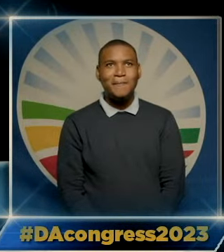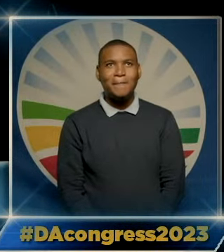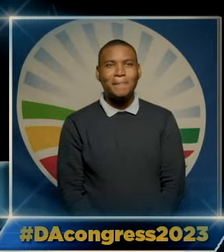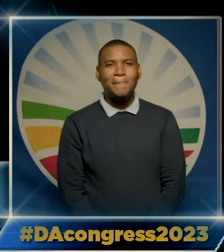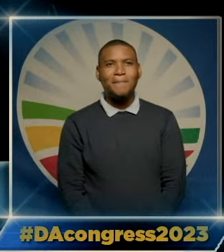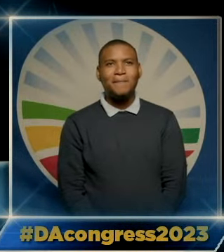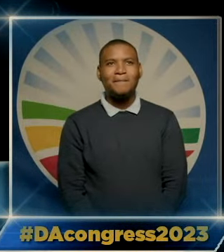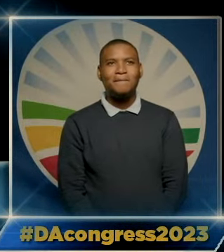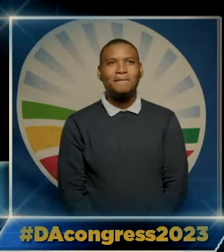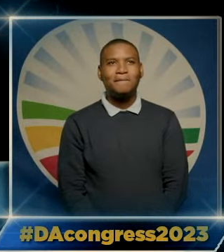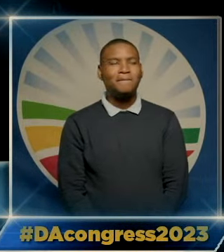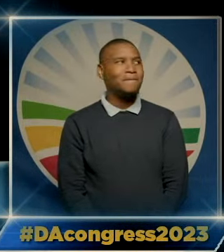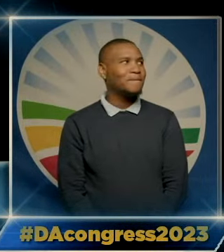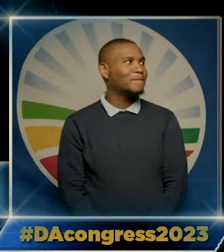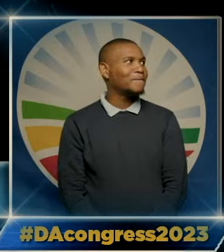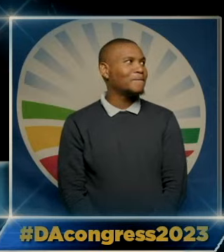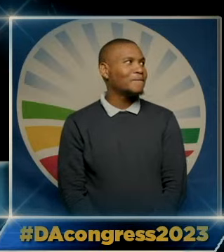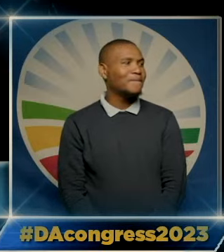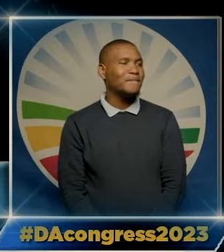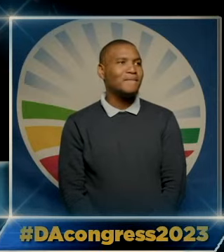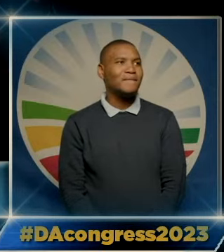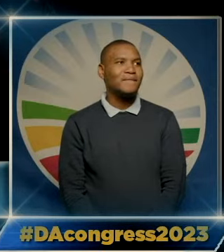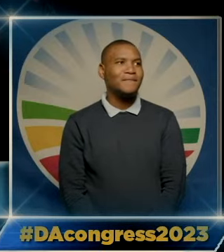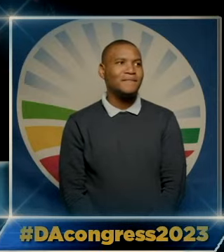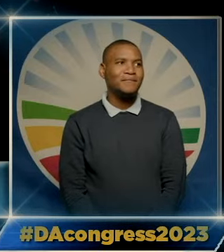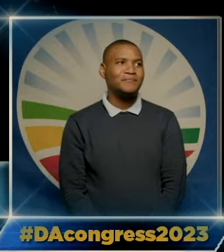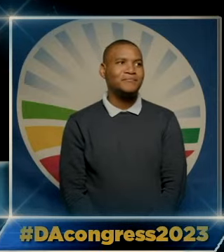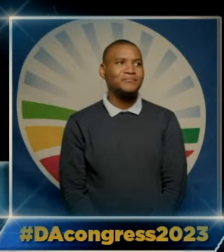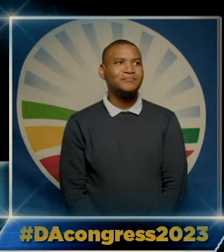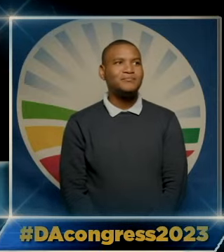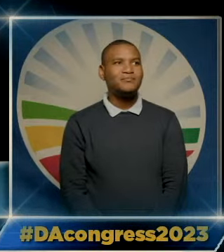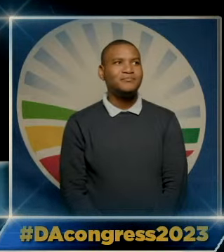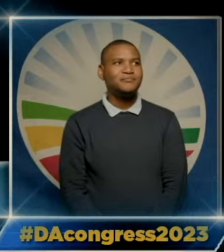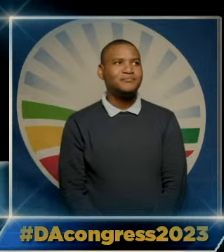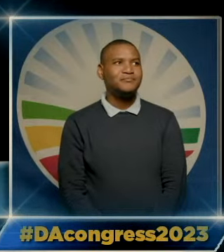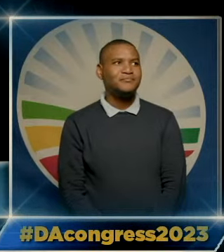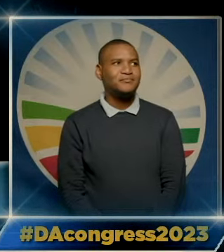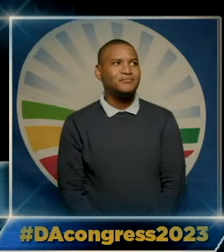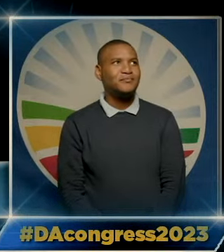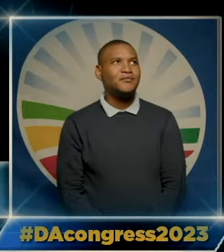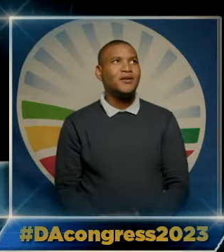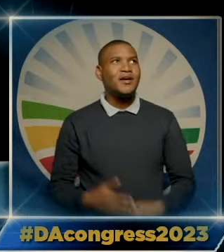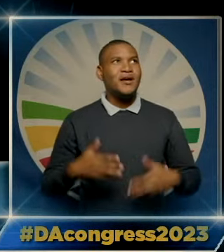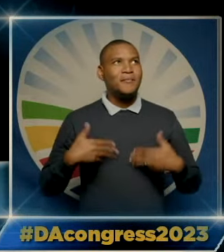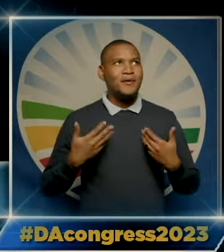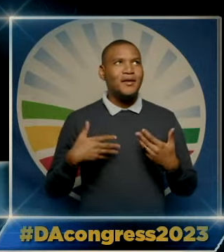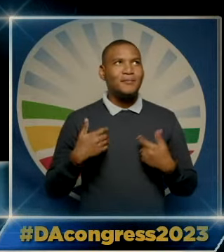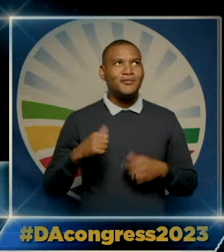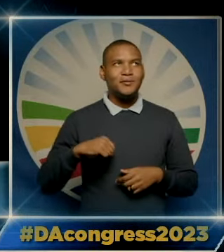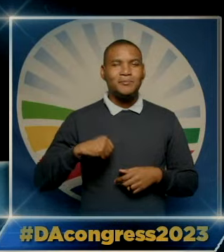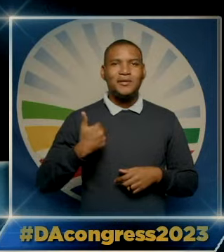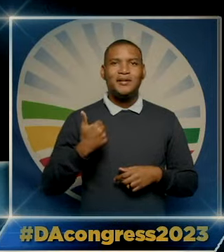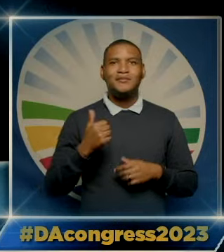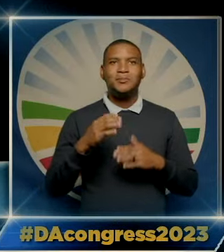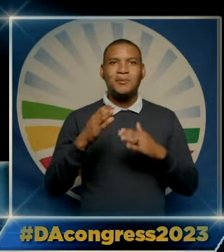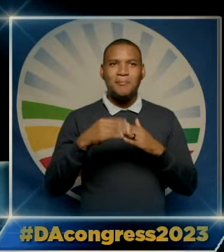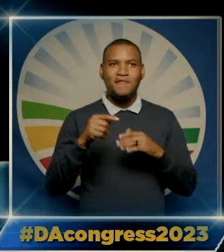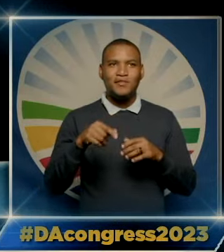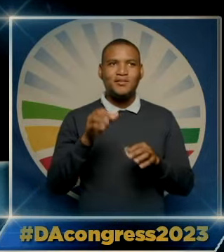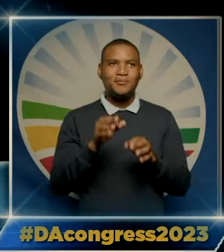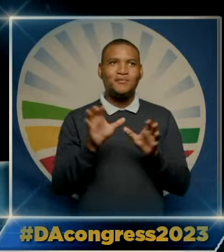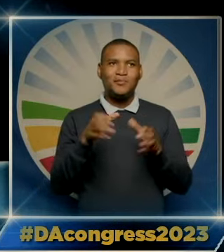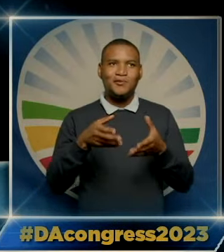what an absolutely exhilarating atmosphere. I am happy and proud to be a member of this party and to be in this